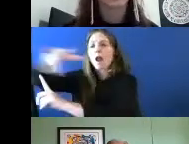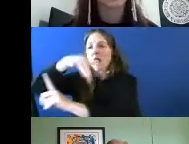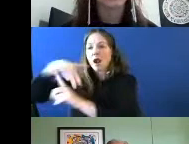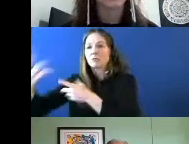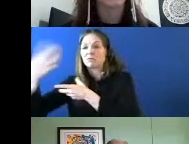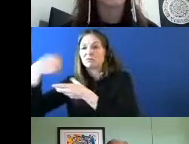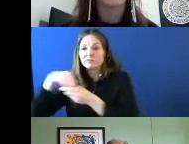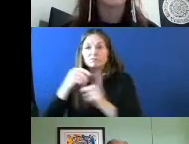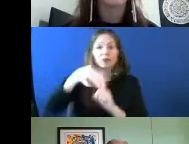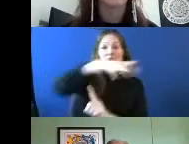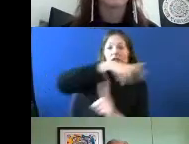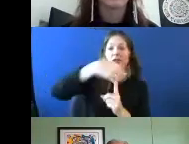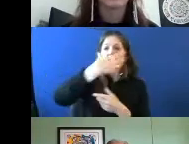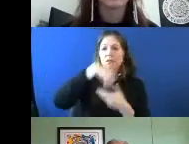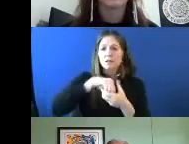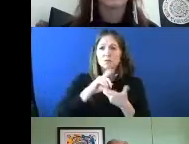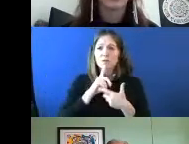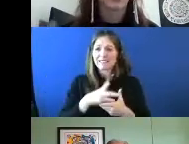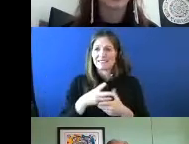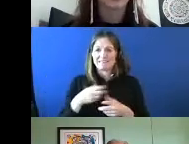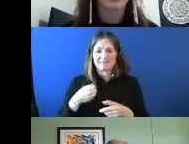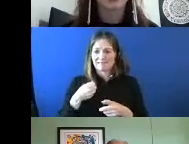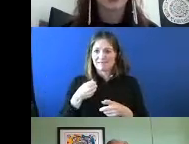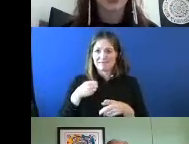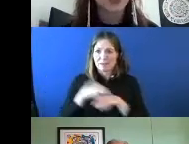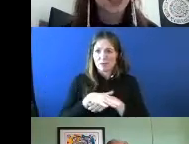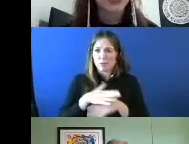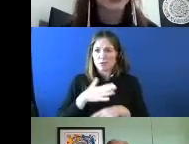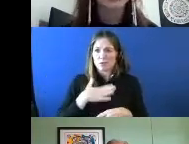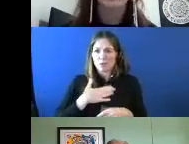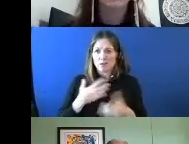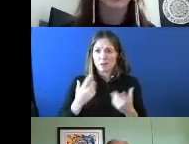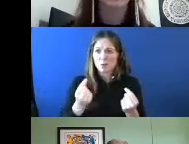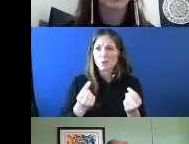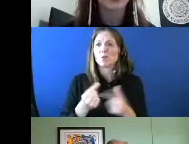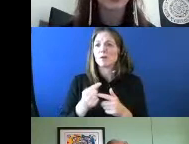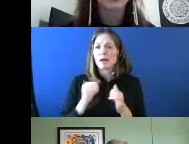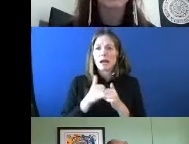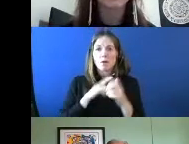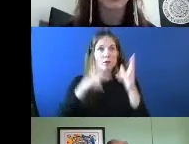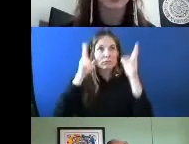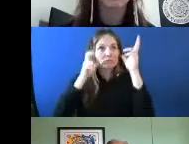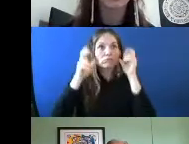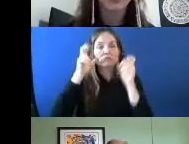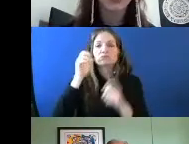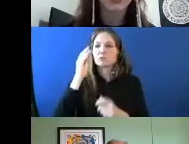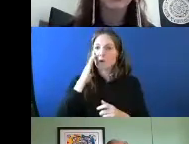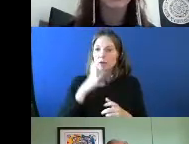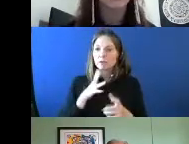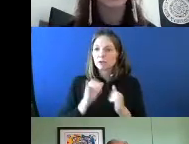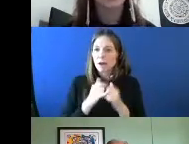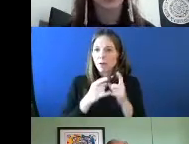that we do. It influences how we gain knowledge, how we interpret it, how we